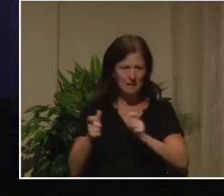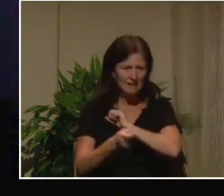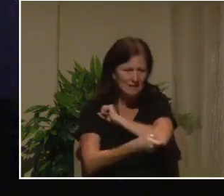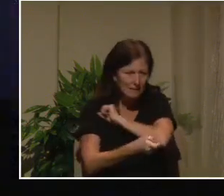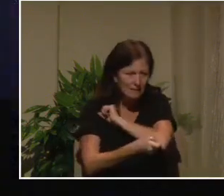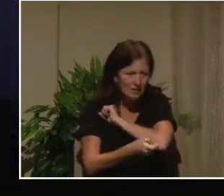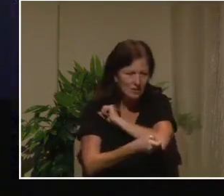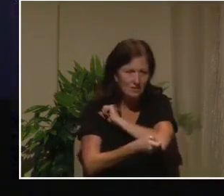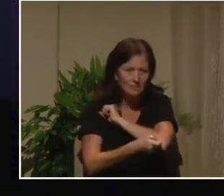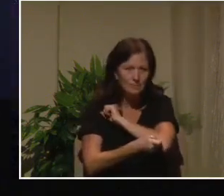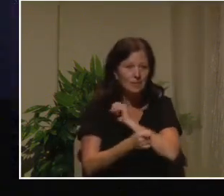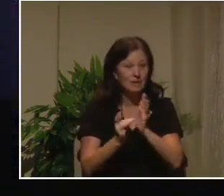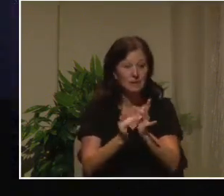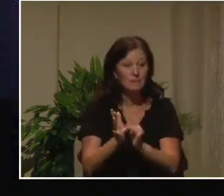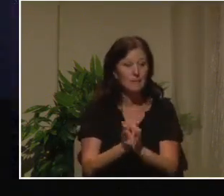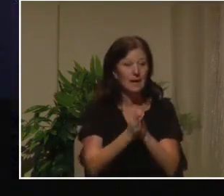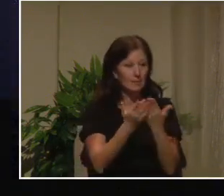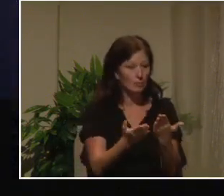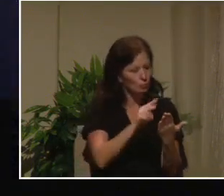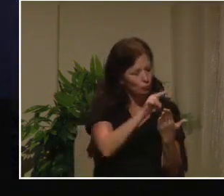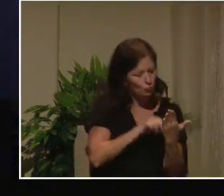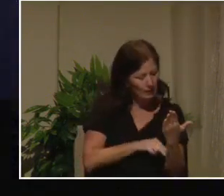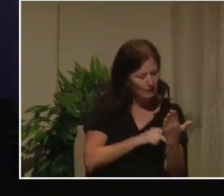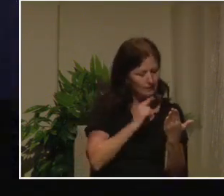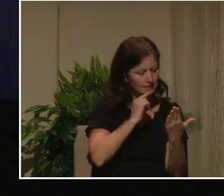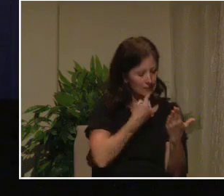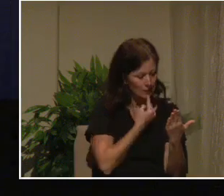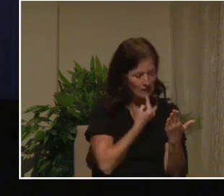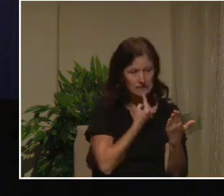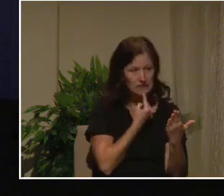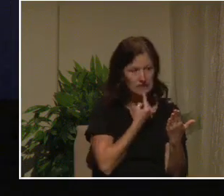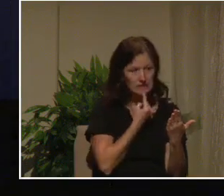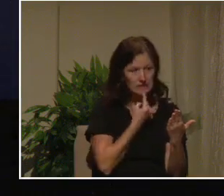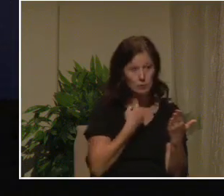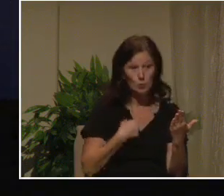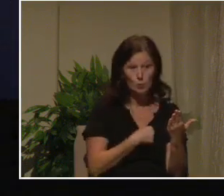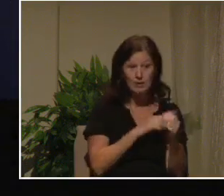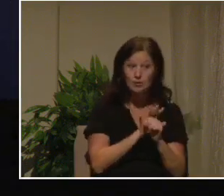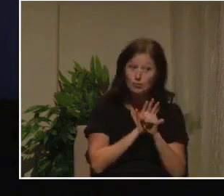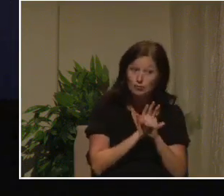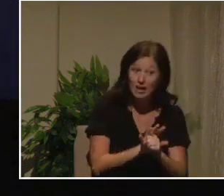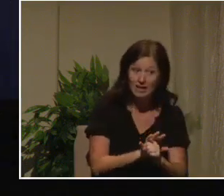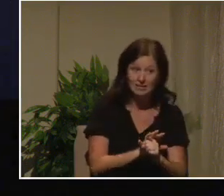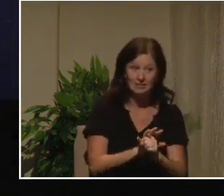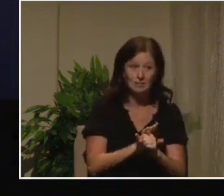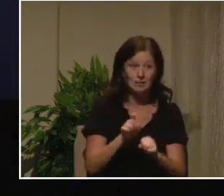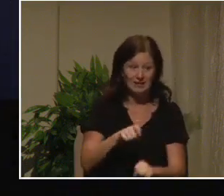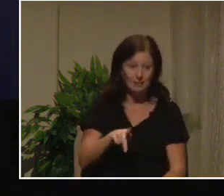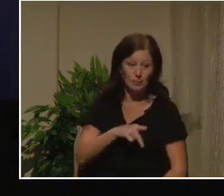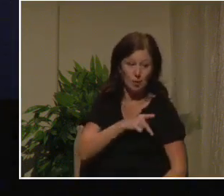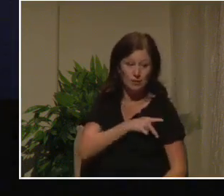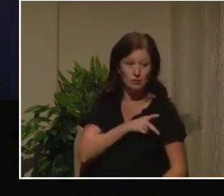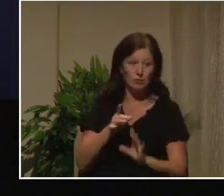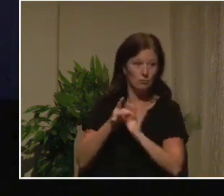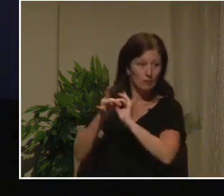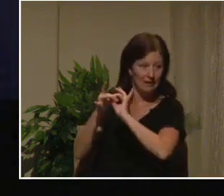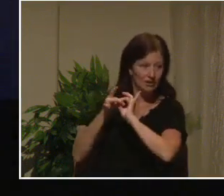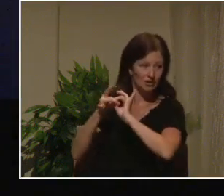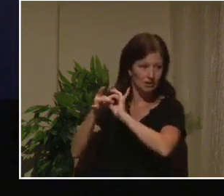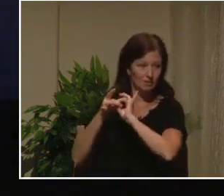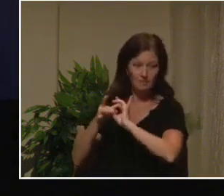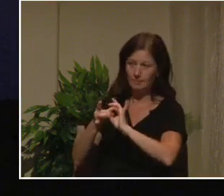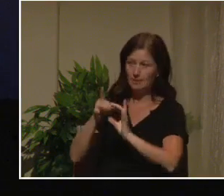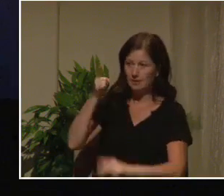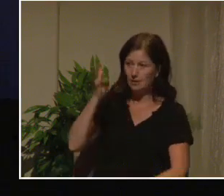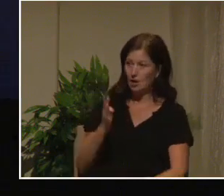people who take the Bible seriously in our culture, we really stress that we need a personal relationship with God. We really stress the love of